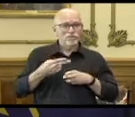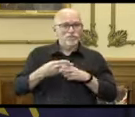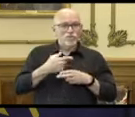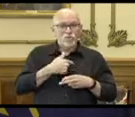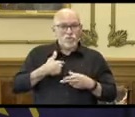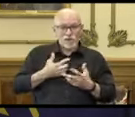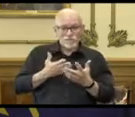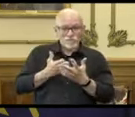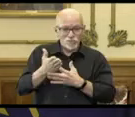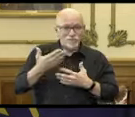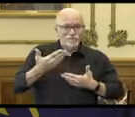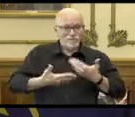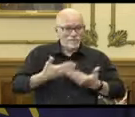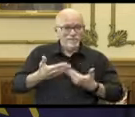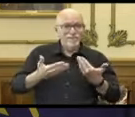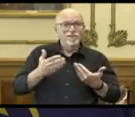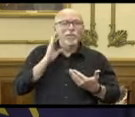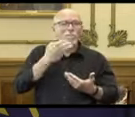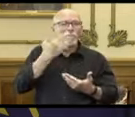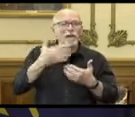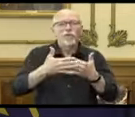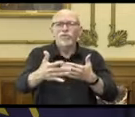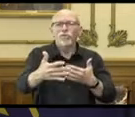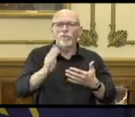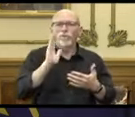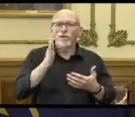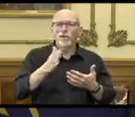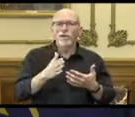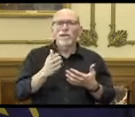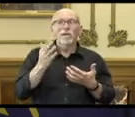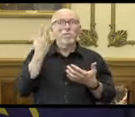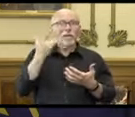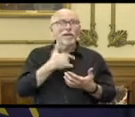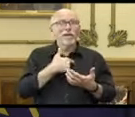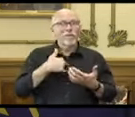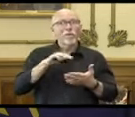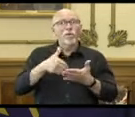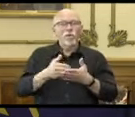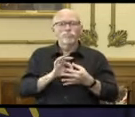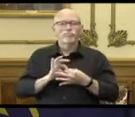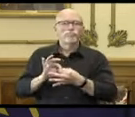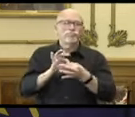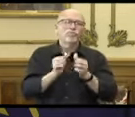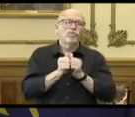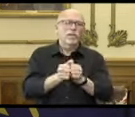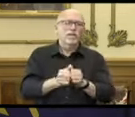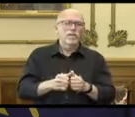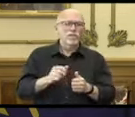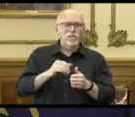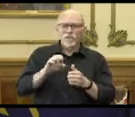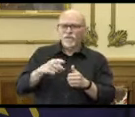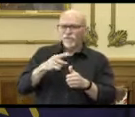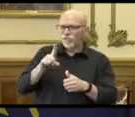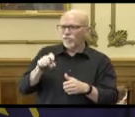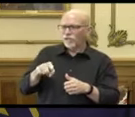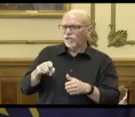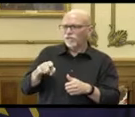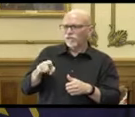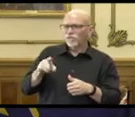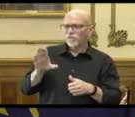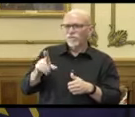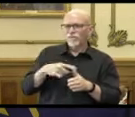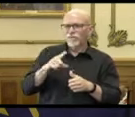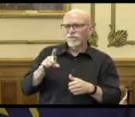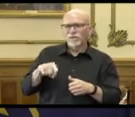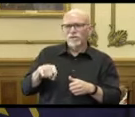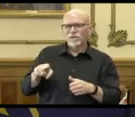get through this, the better, and it will be because we were all in it together. What was his first question? Abdul, what was your